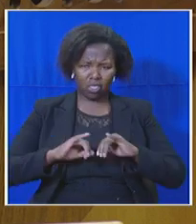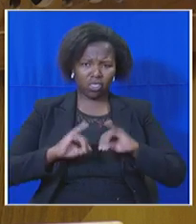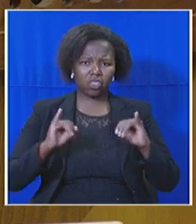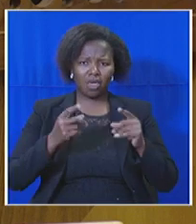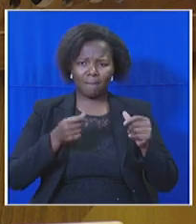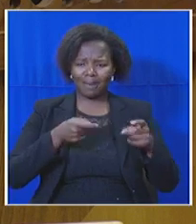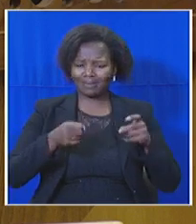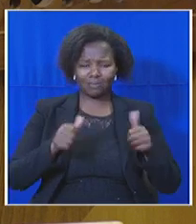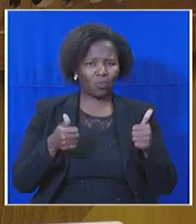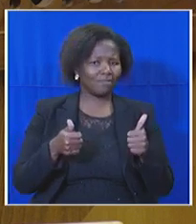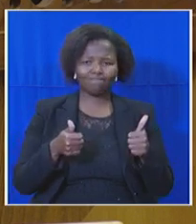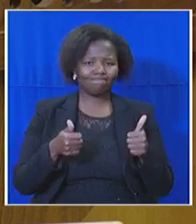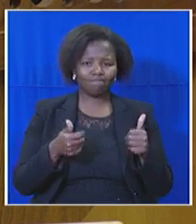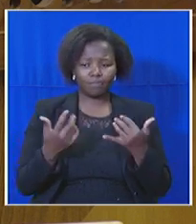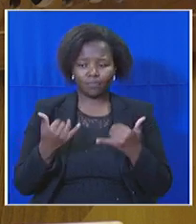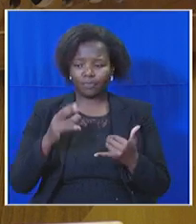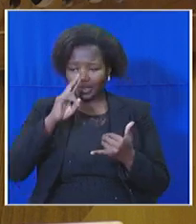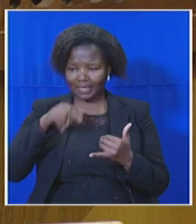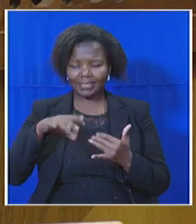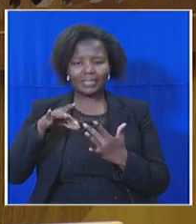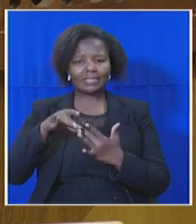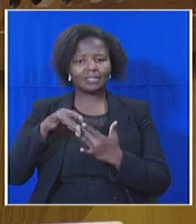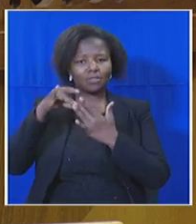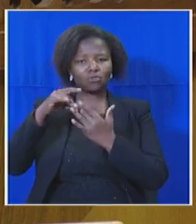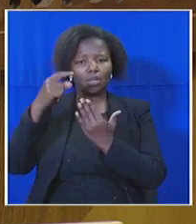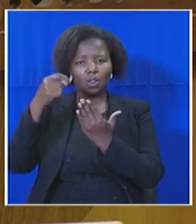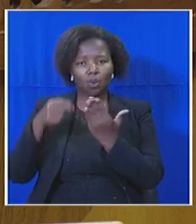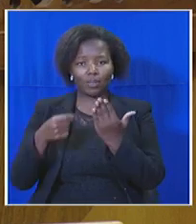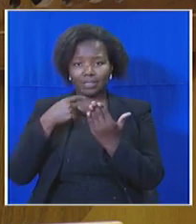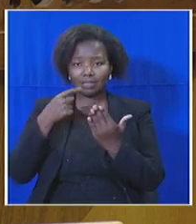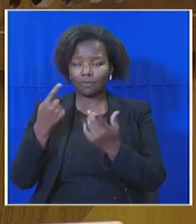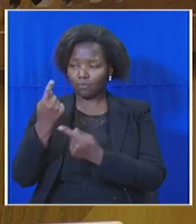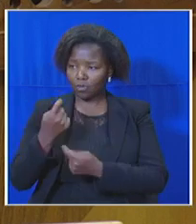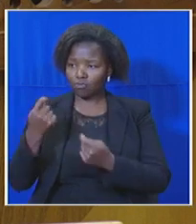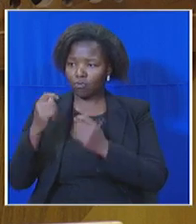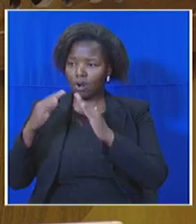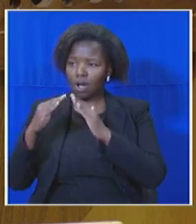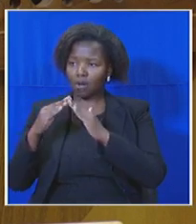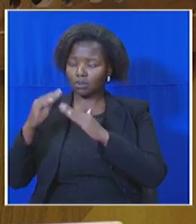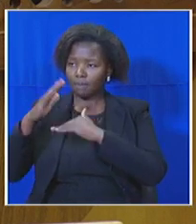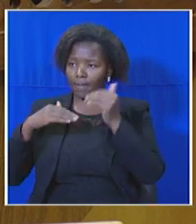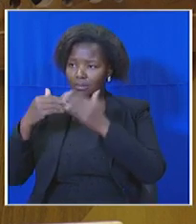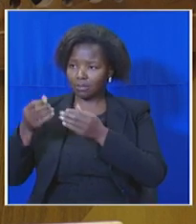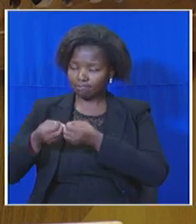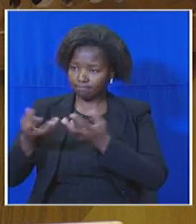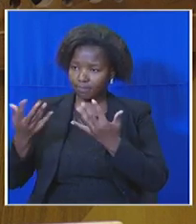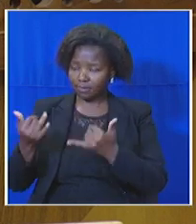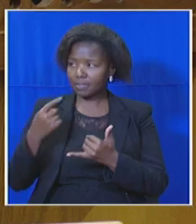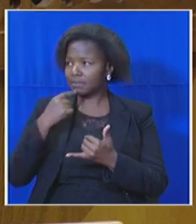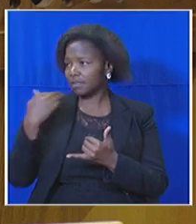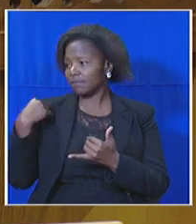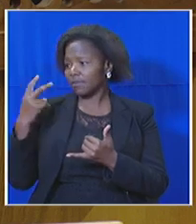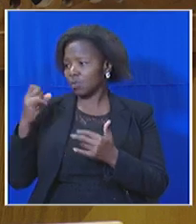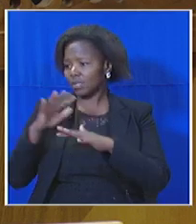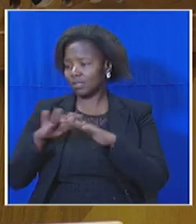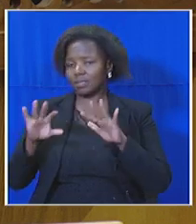It is in this regard that a special audit indicated that the Rural Household Infrastructure Program found that the department in 2010 and 2013,